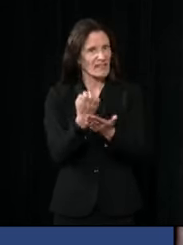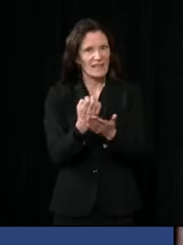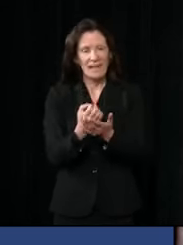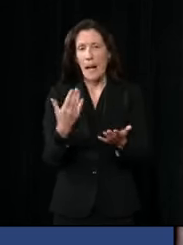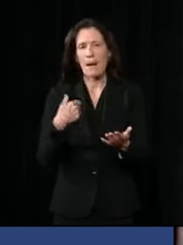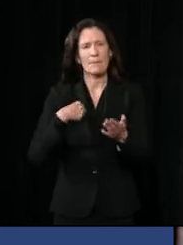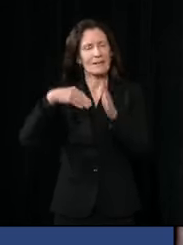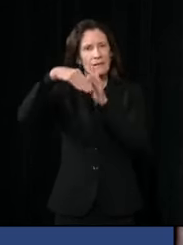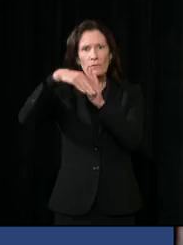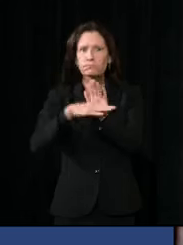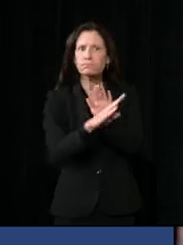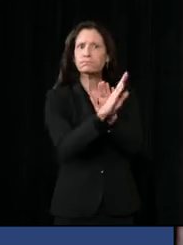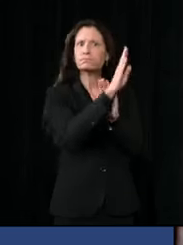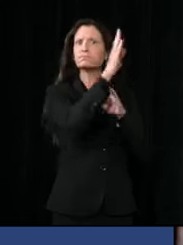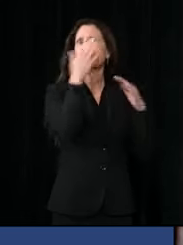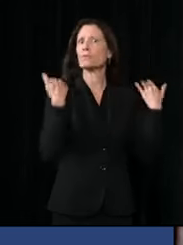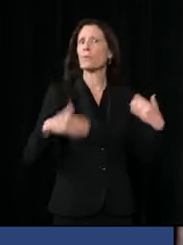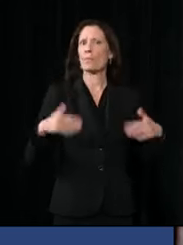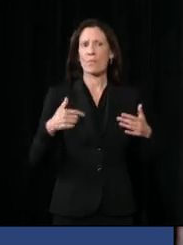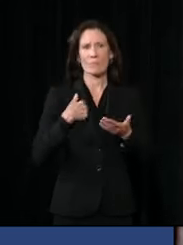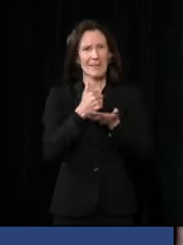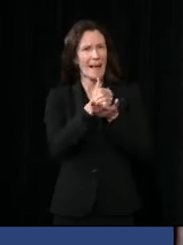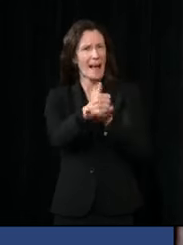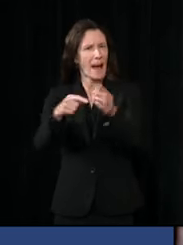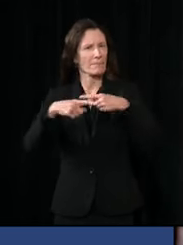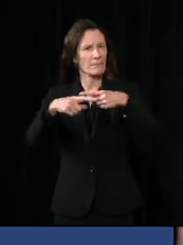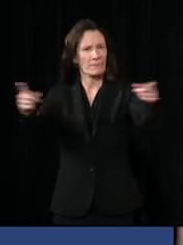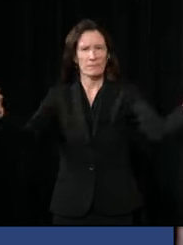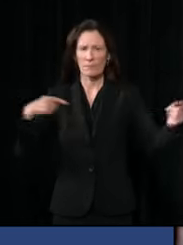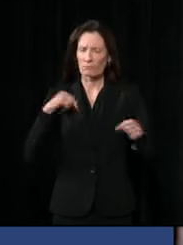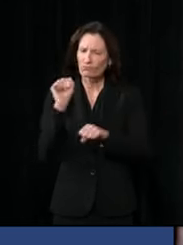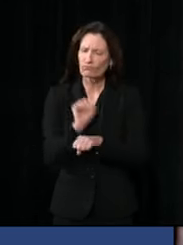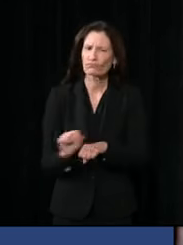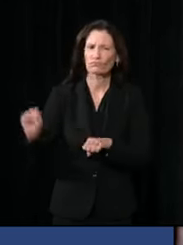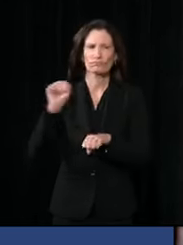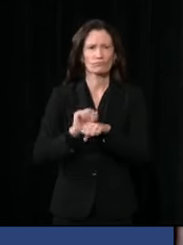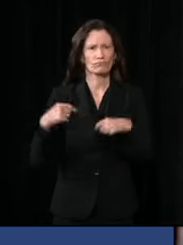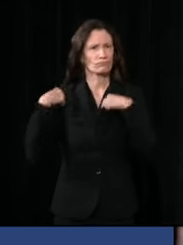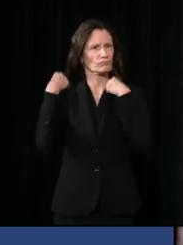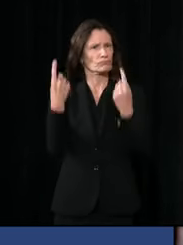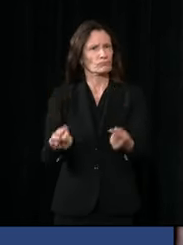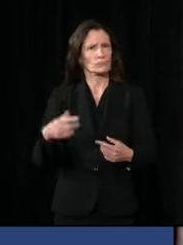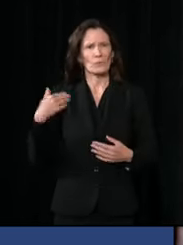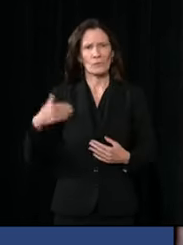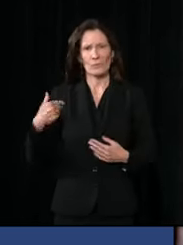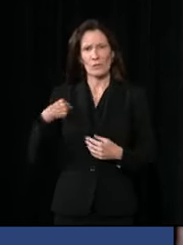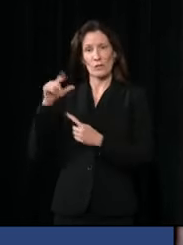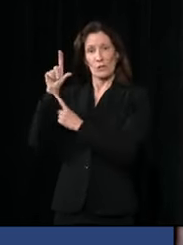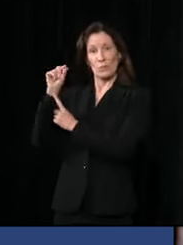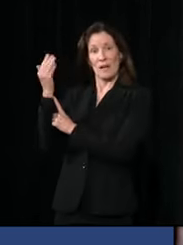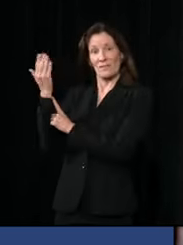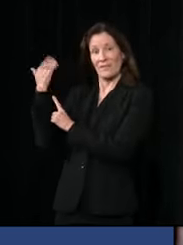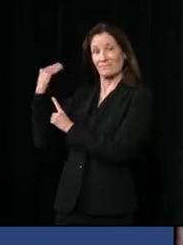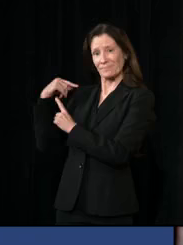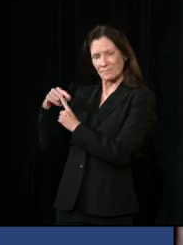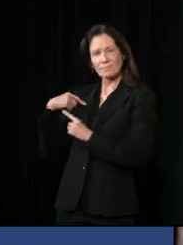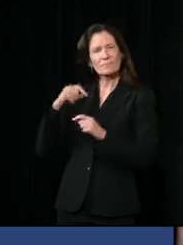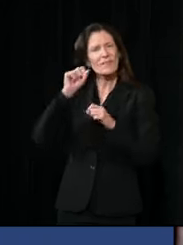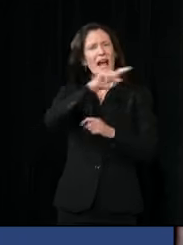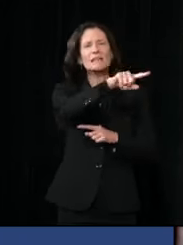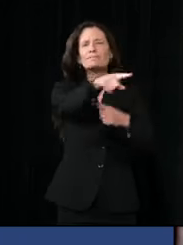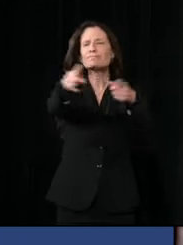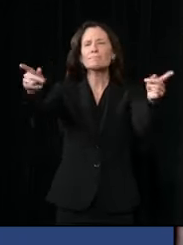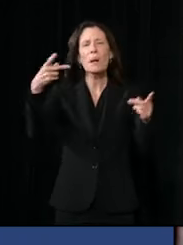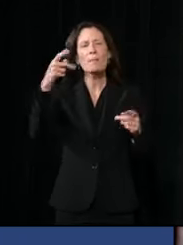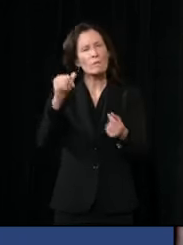system. Back then, when I asked you for your trust, your patience, your cooperation, no amount of imagination could